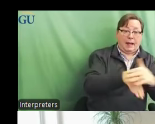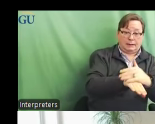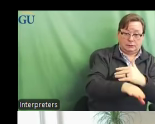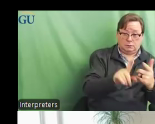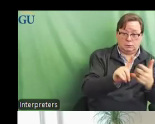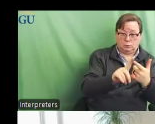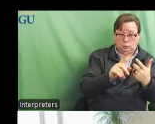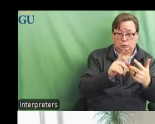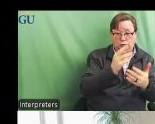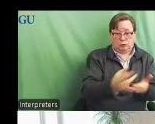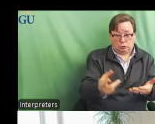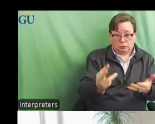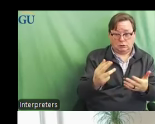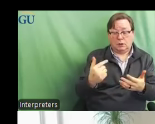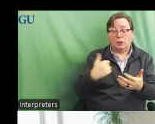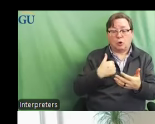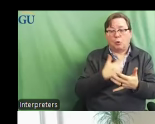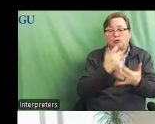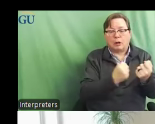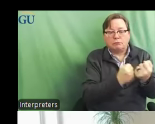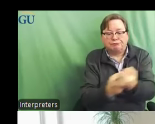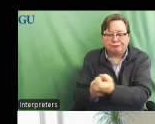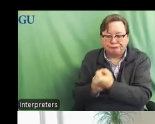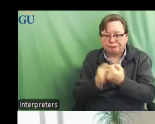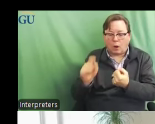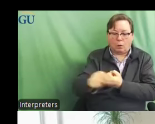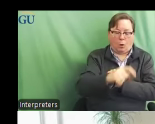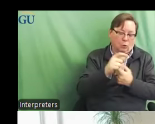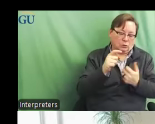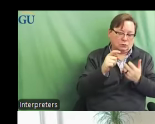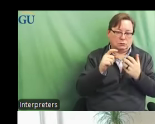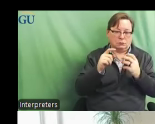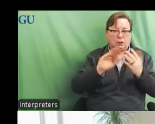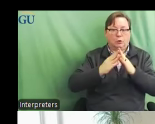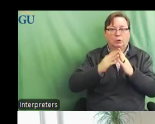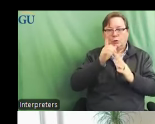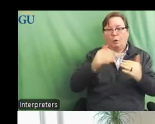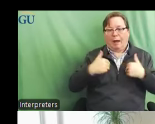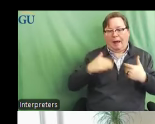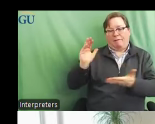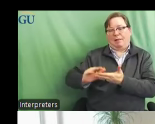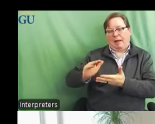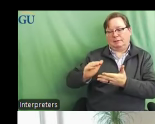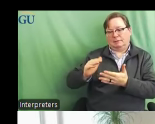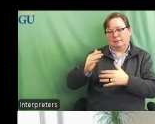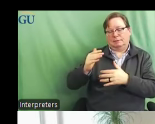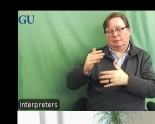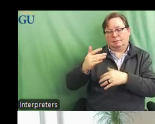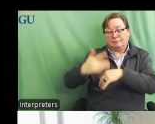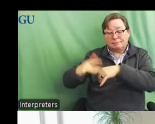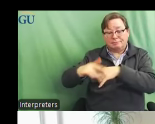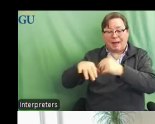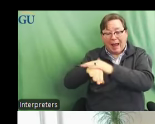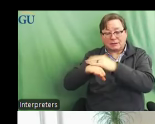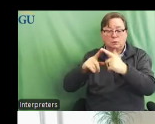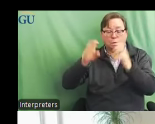So when we are working with communities where educational access may be a concern, we may have to put more strategies and more